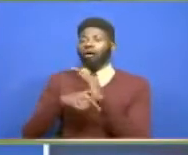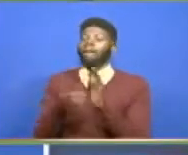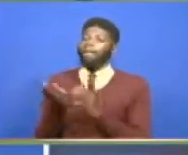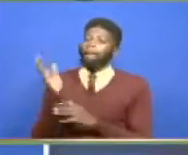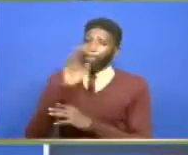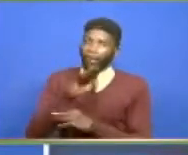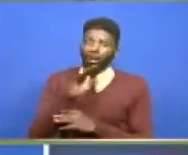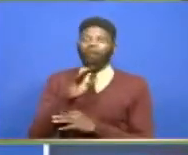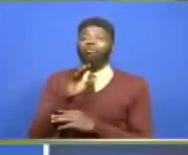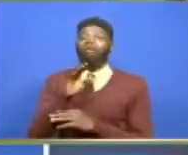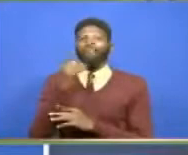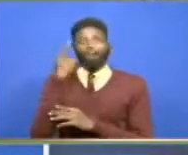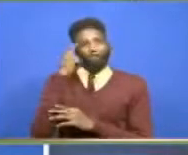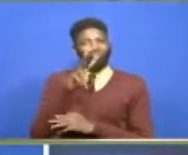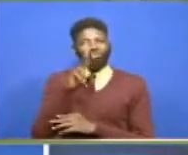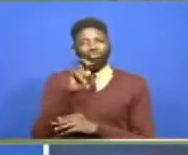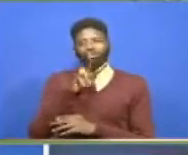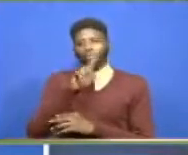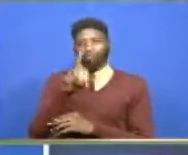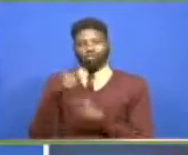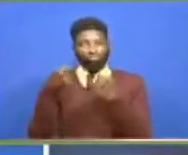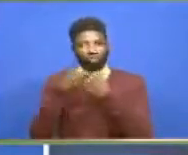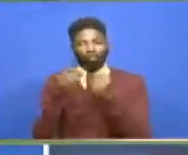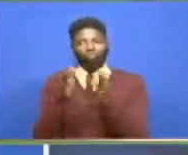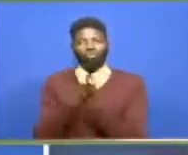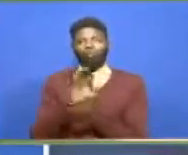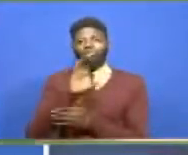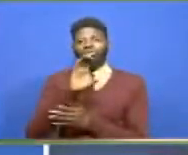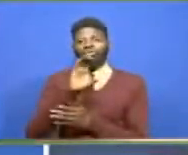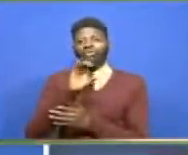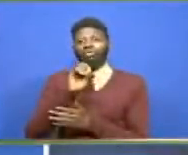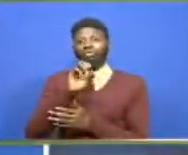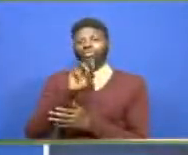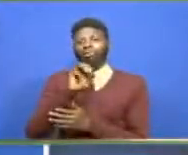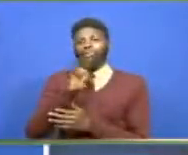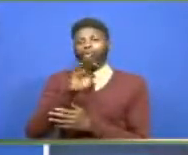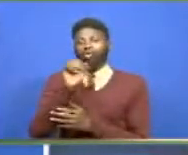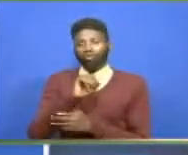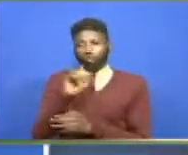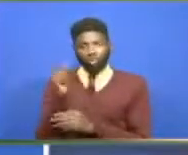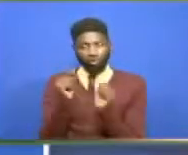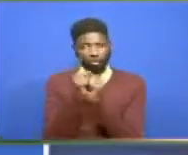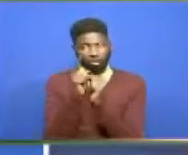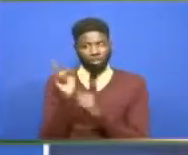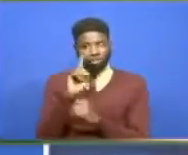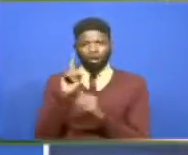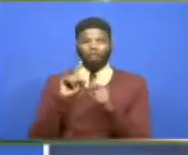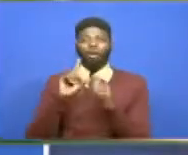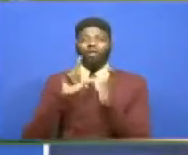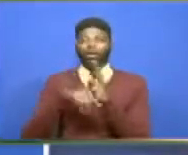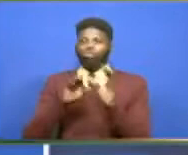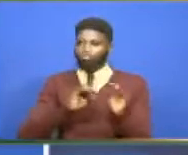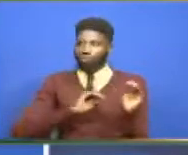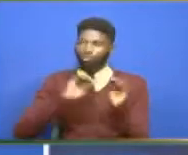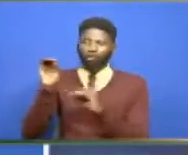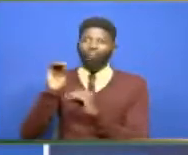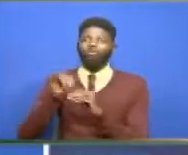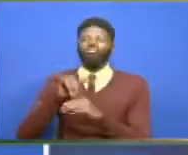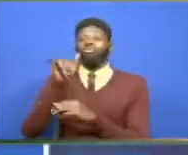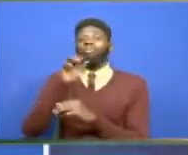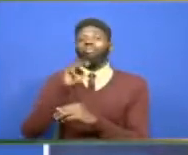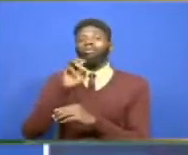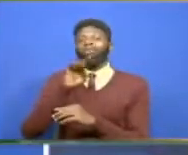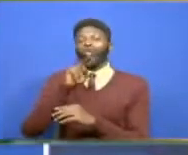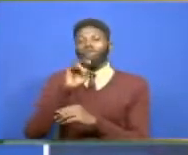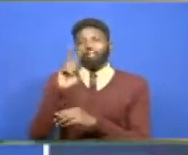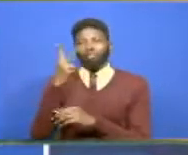of Nations qualifier match against Comoros in November in Nairobi before travelling to Moroni for the second leg. Kenya is second